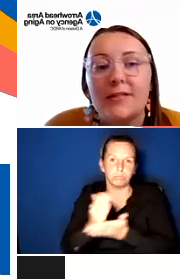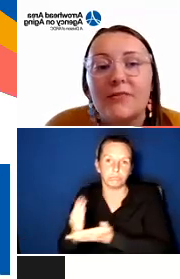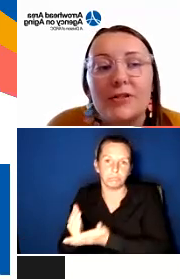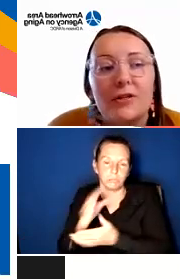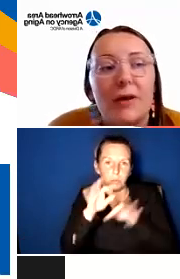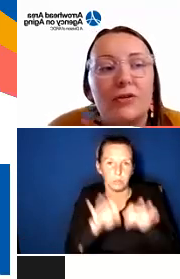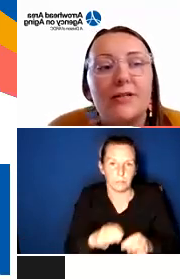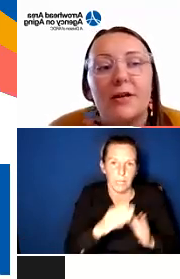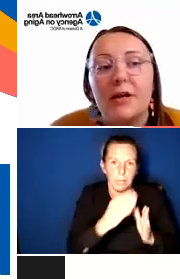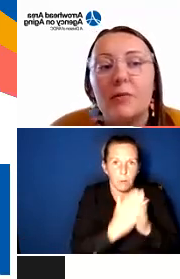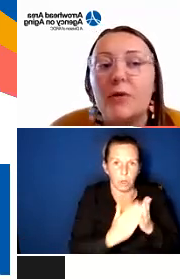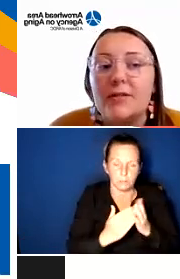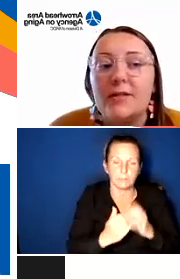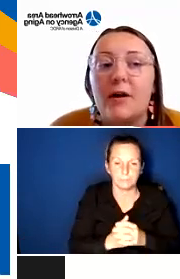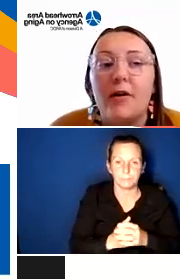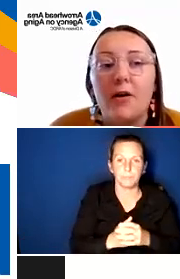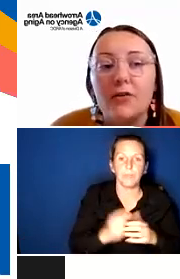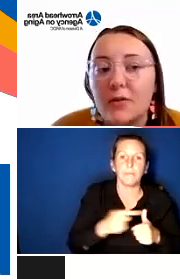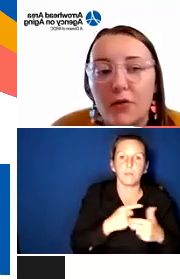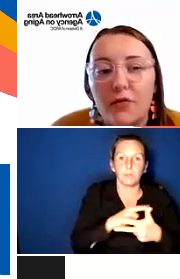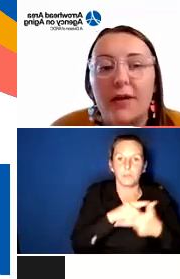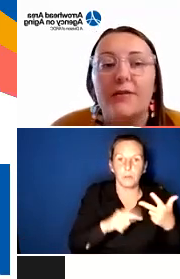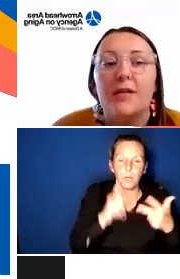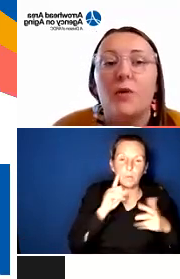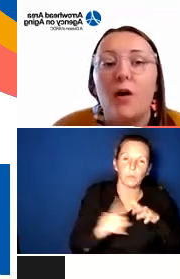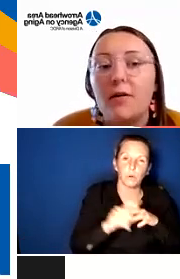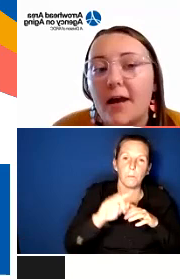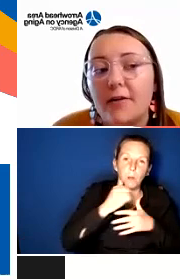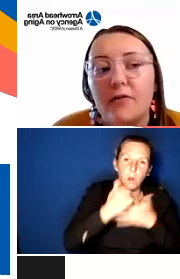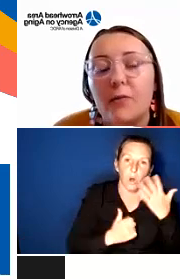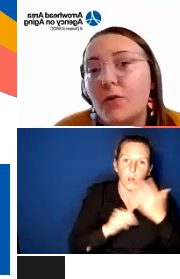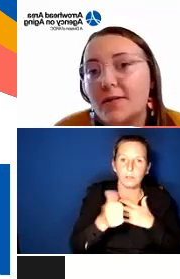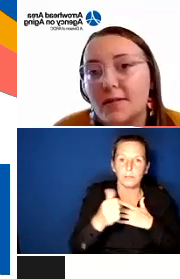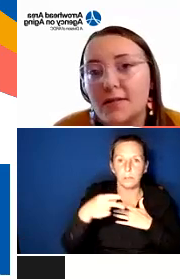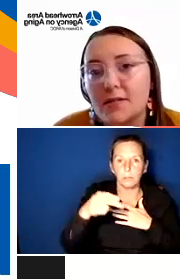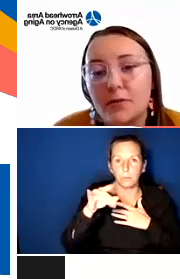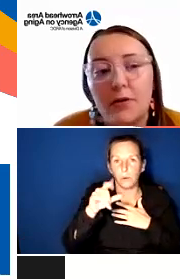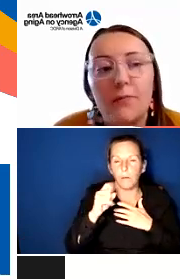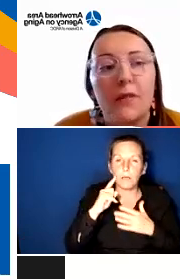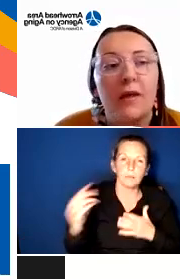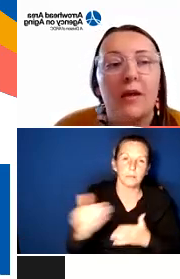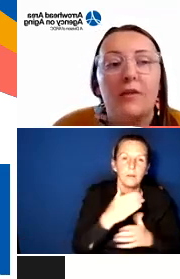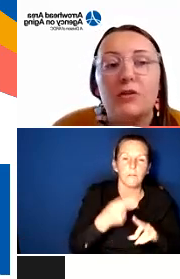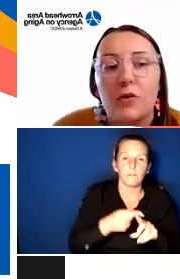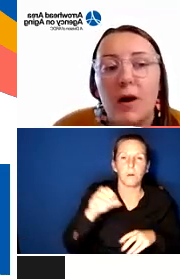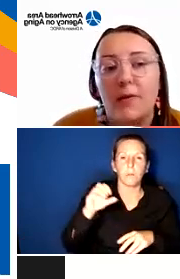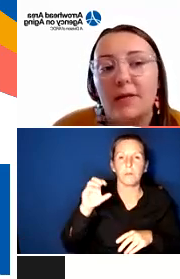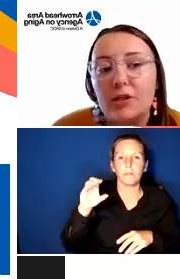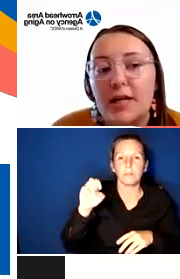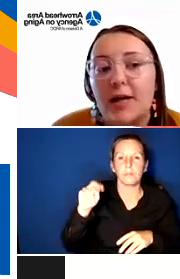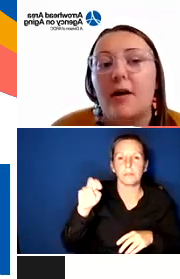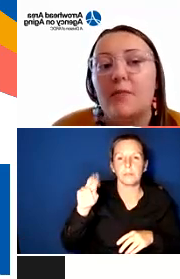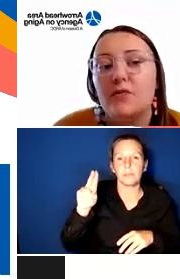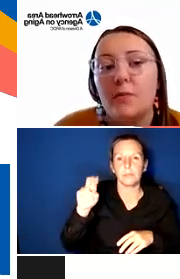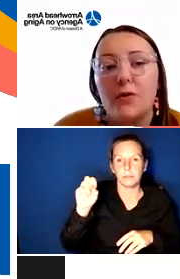So these first 3 metrics are going to be present on all 10 profiles, and were all gathered from the U.S. Census Bureau. The total